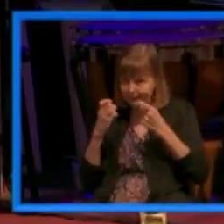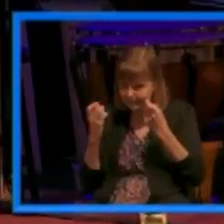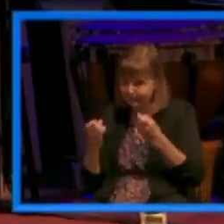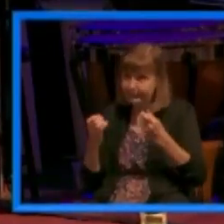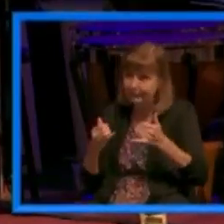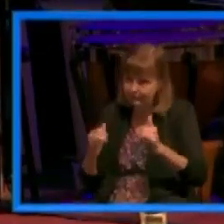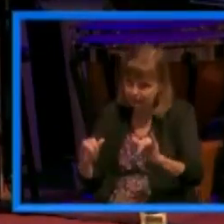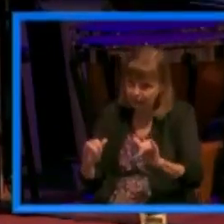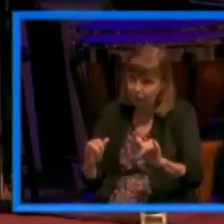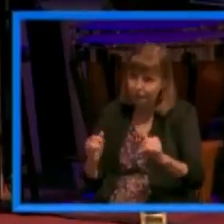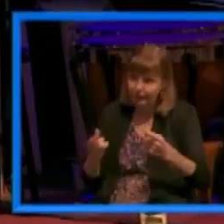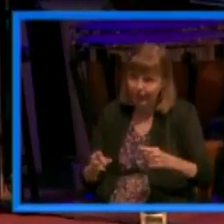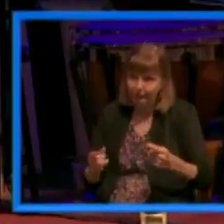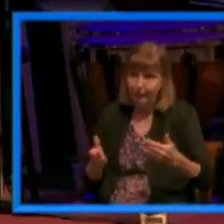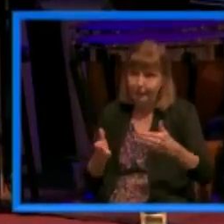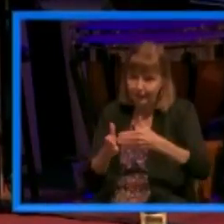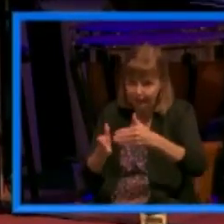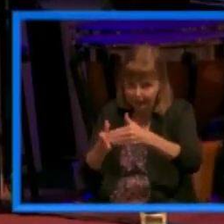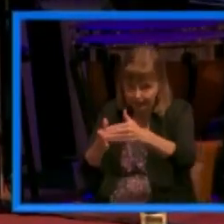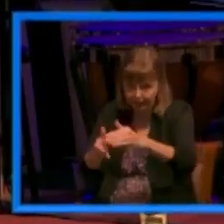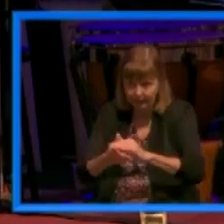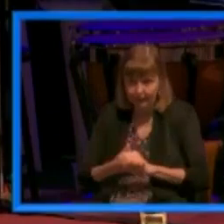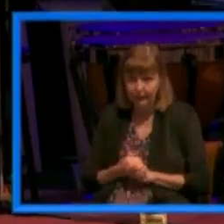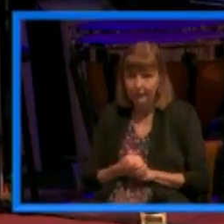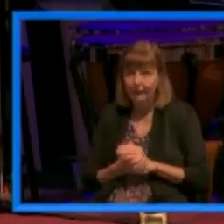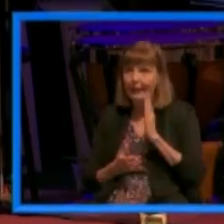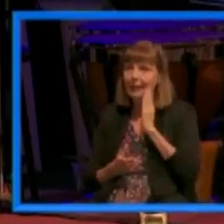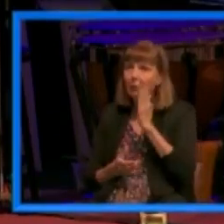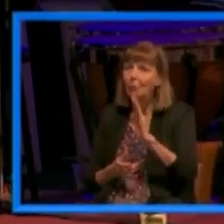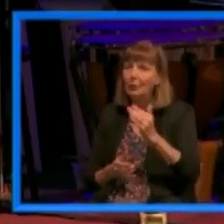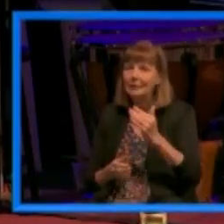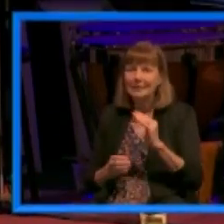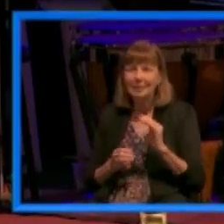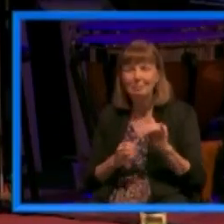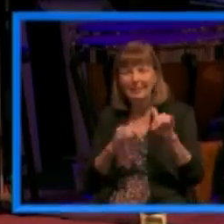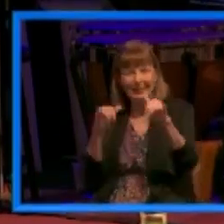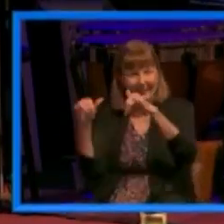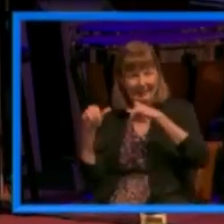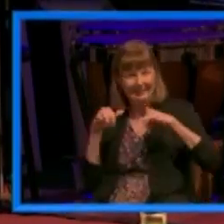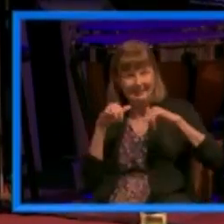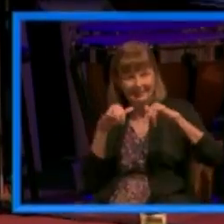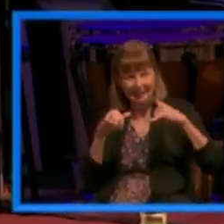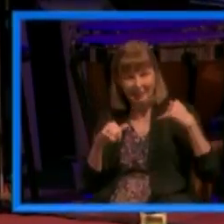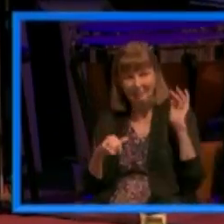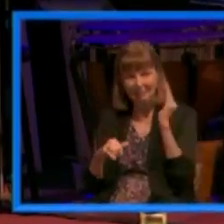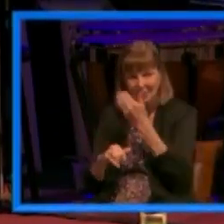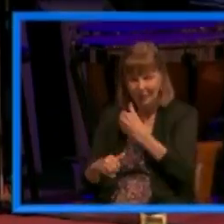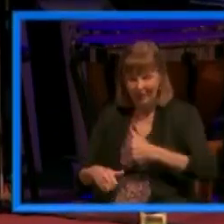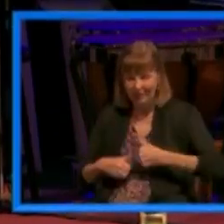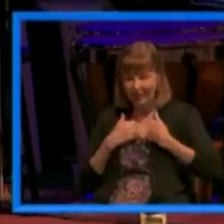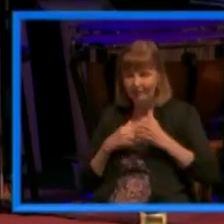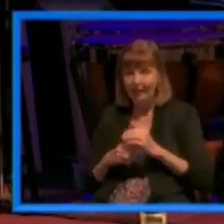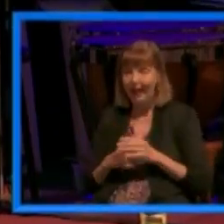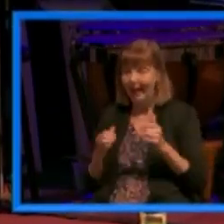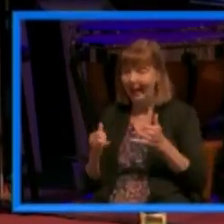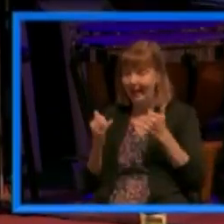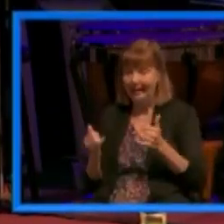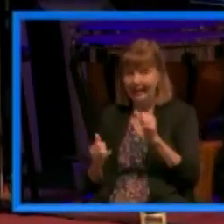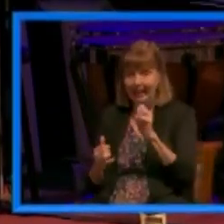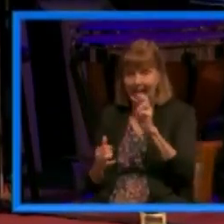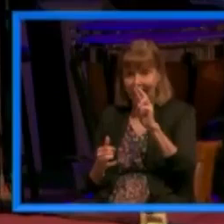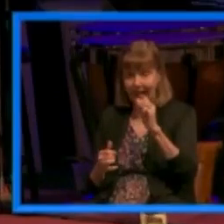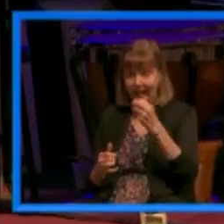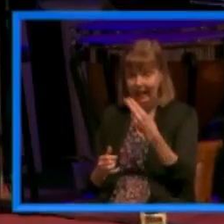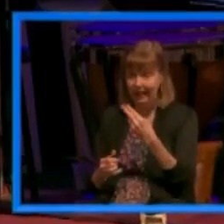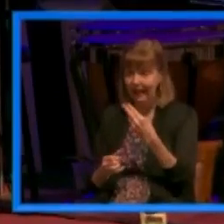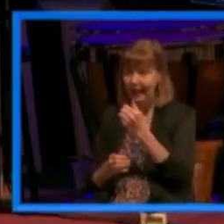will show up very, very similar to our life. Genesis chapter 16. Now Sarah, Abram's wife, now for